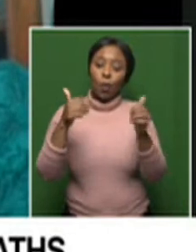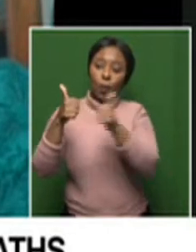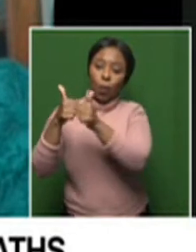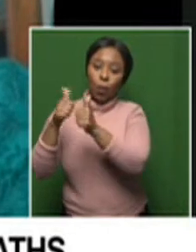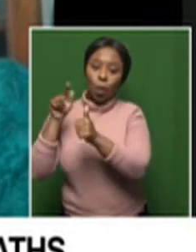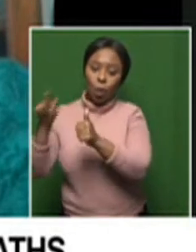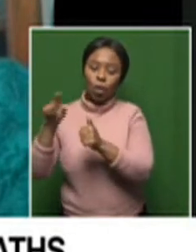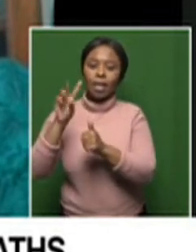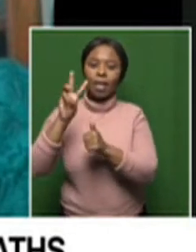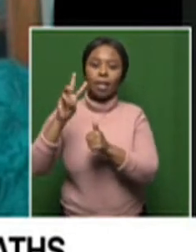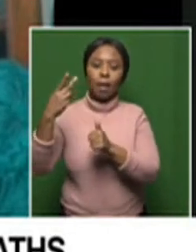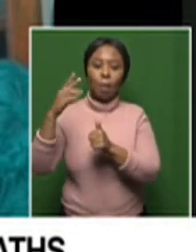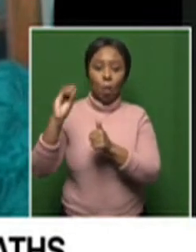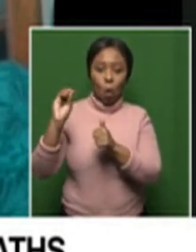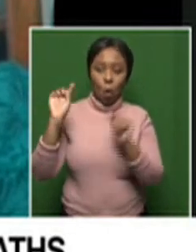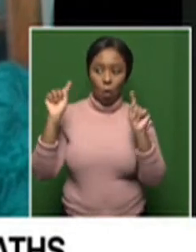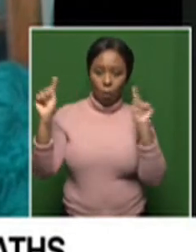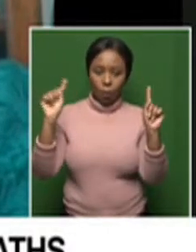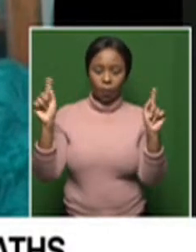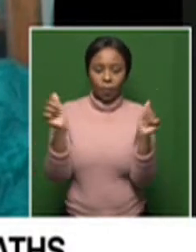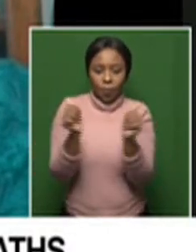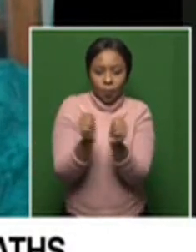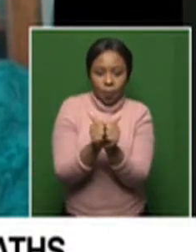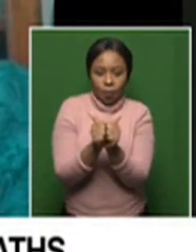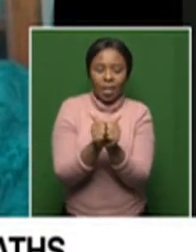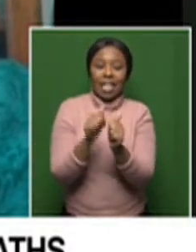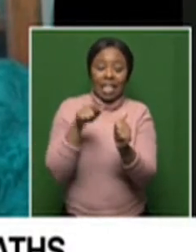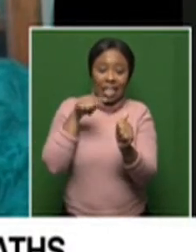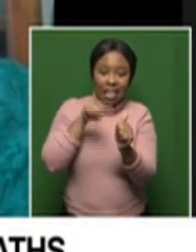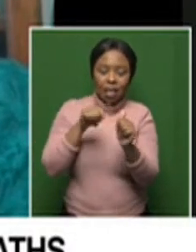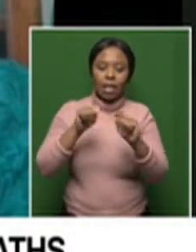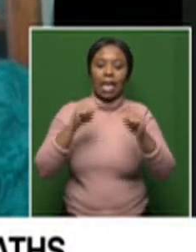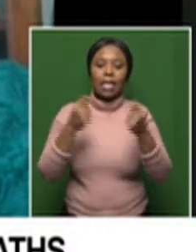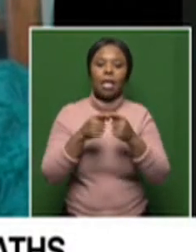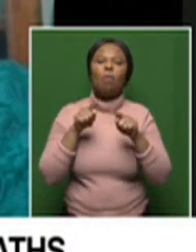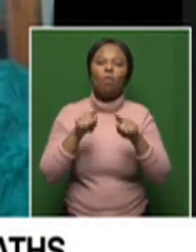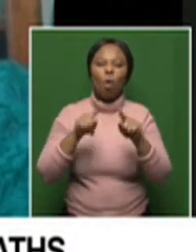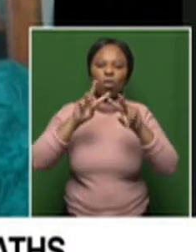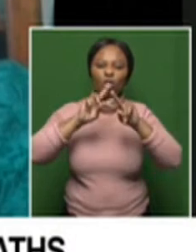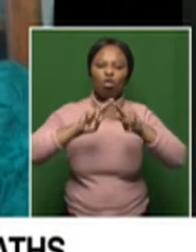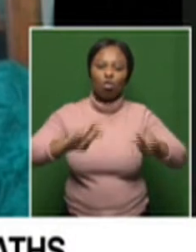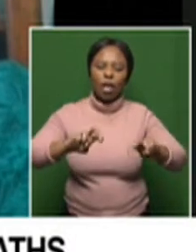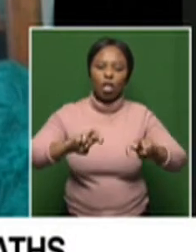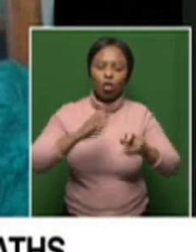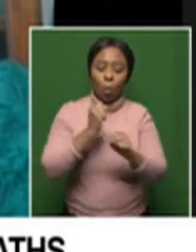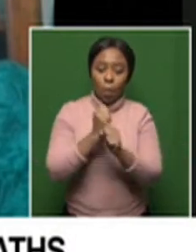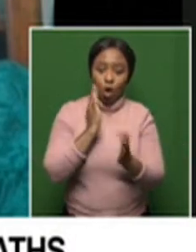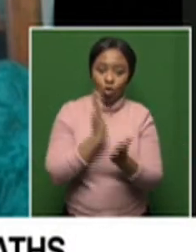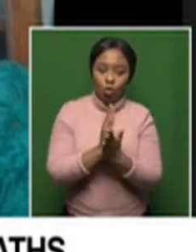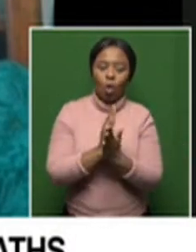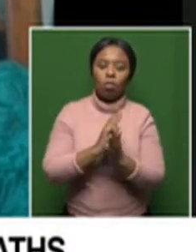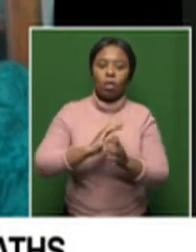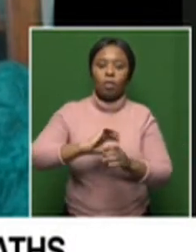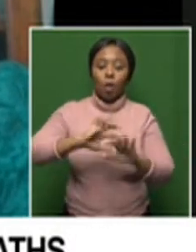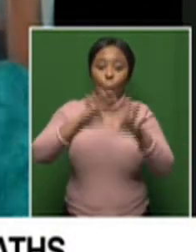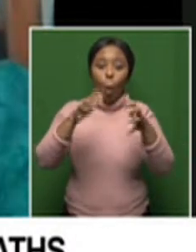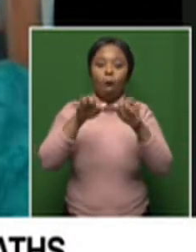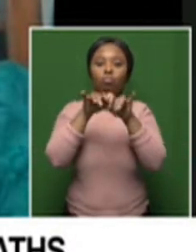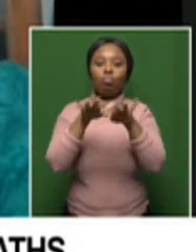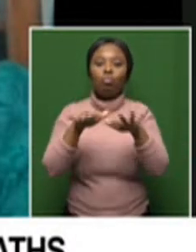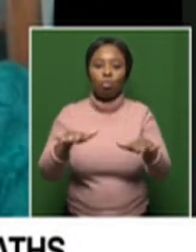that works together with WHO, which is a search team that is here assisting us to manage the pandemic, and